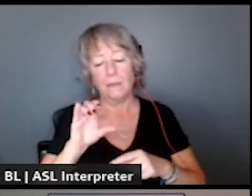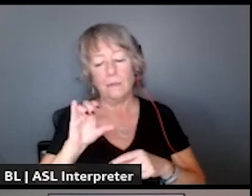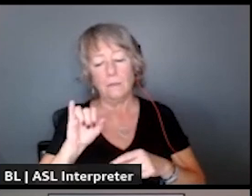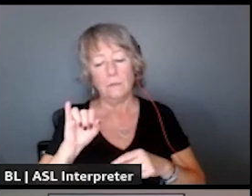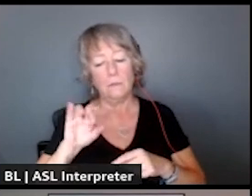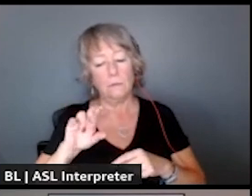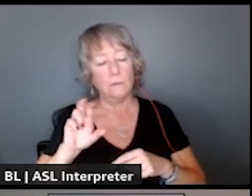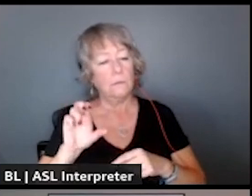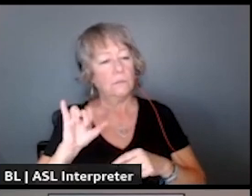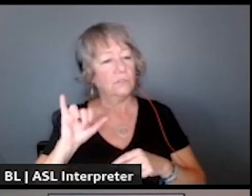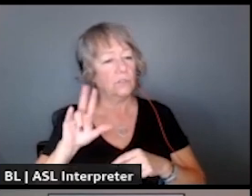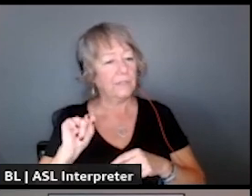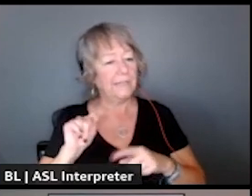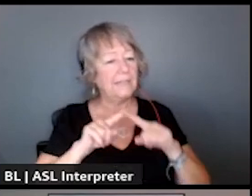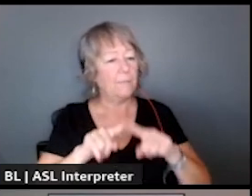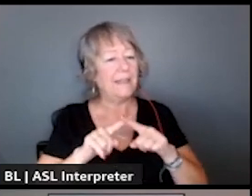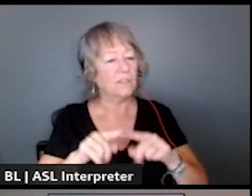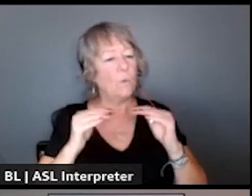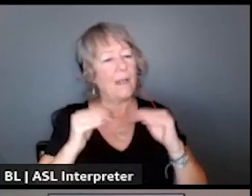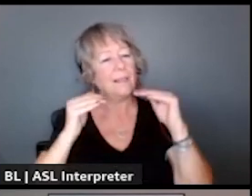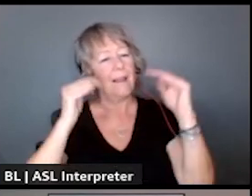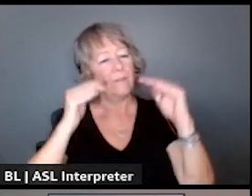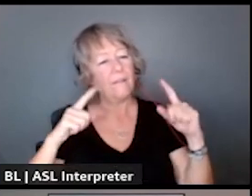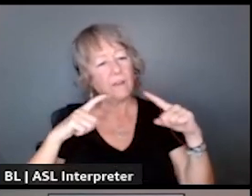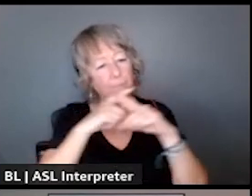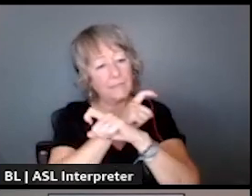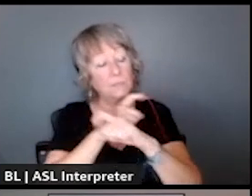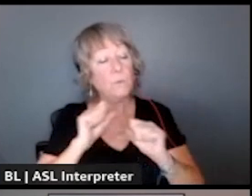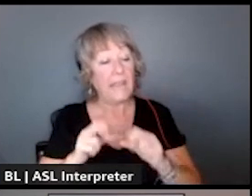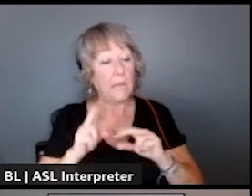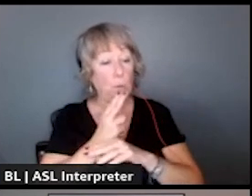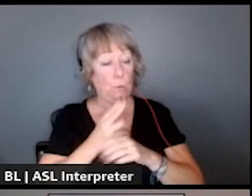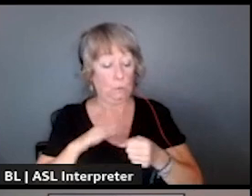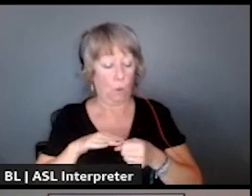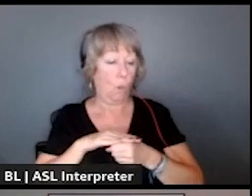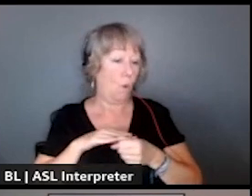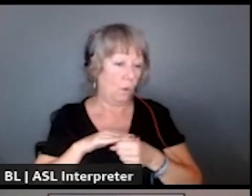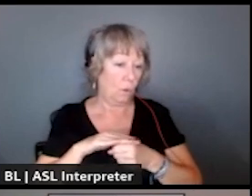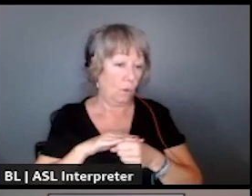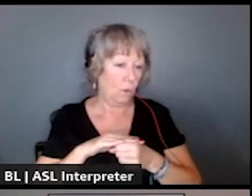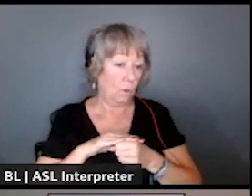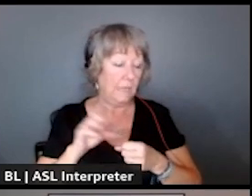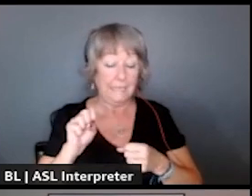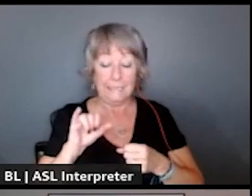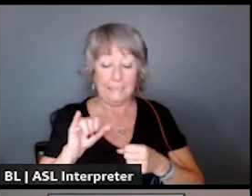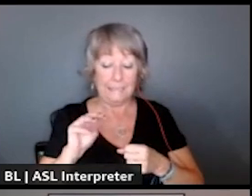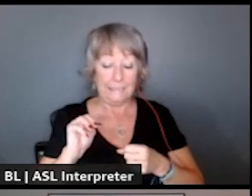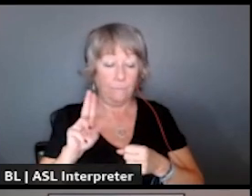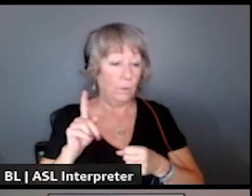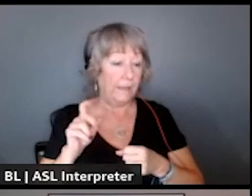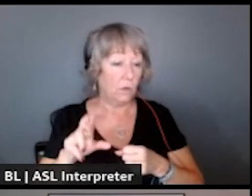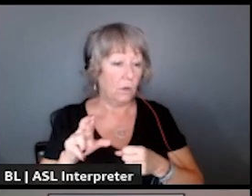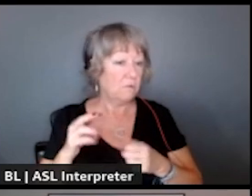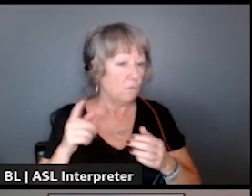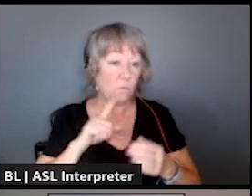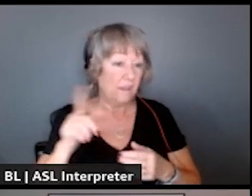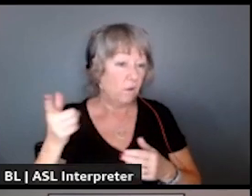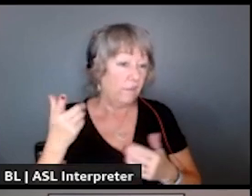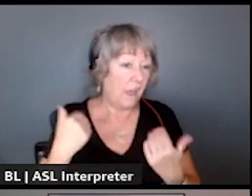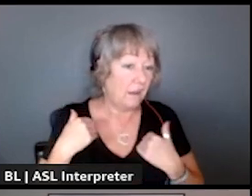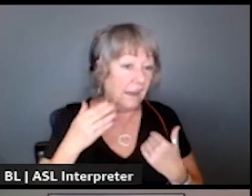with a quantum computer is through our Jupyter Lab IDE. So this interactive development environment, I'm just going to go ahead and call